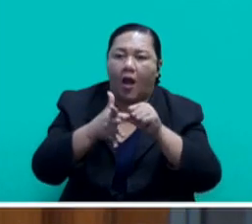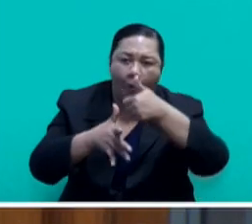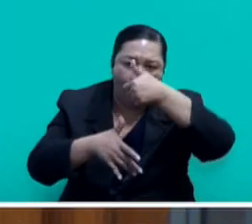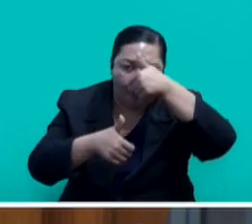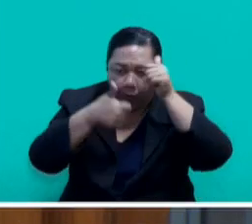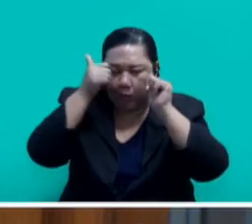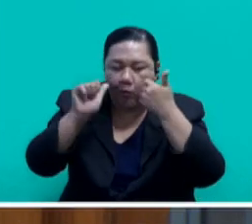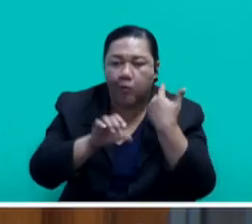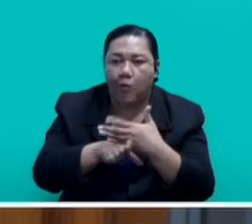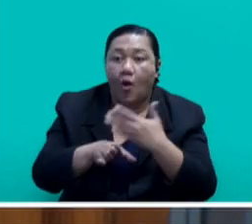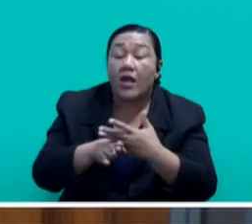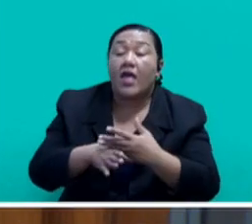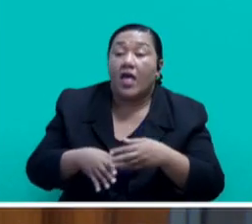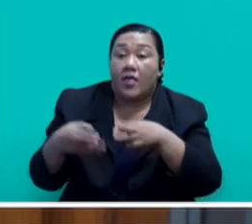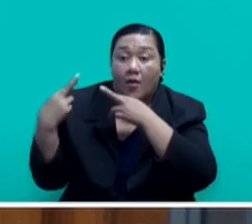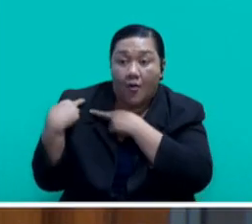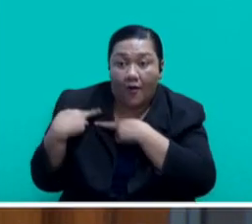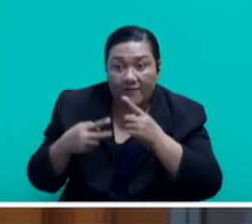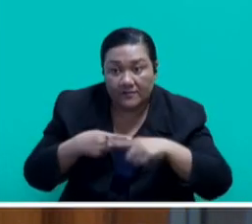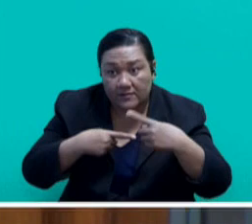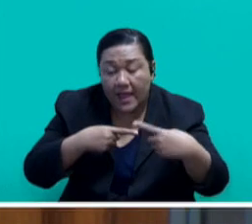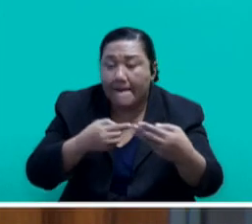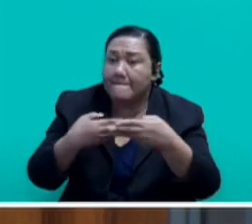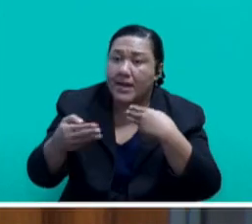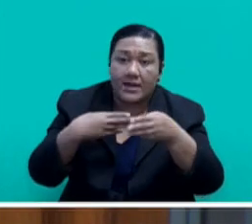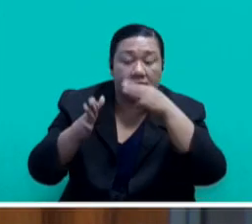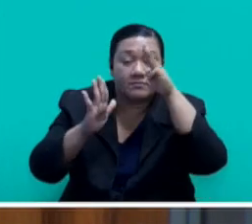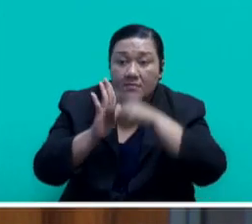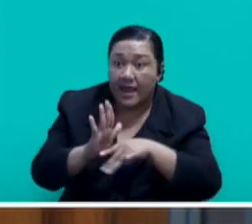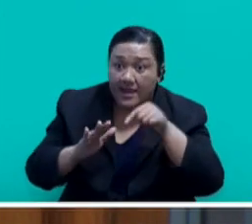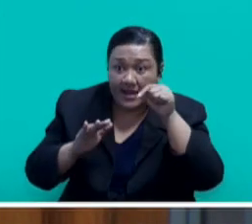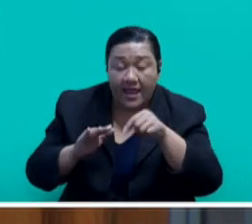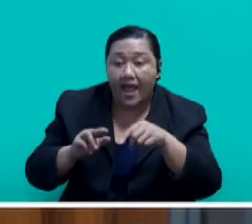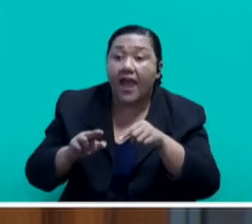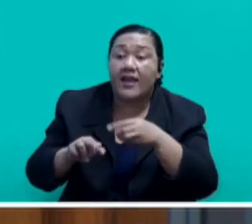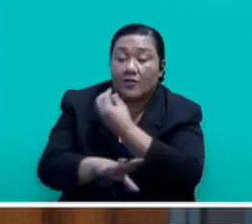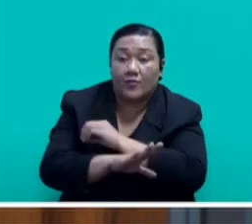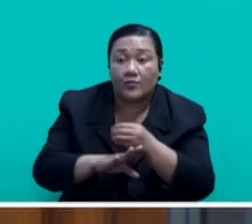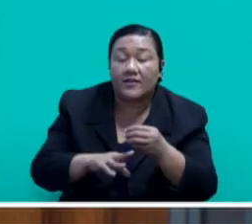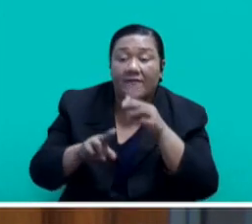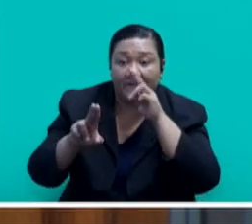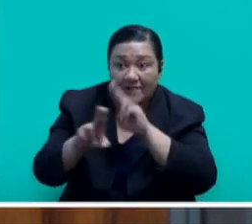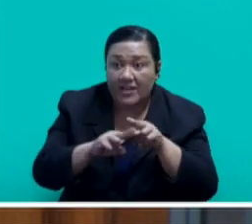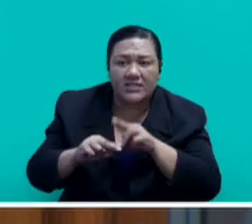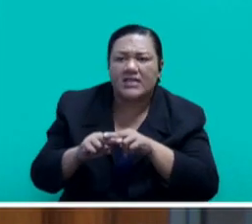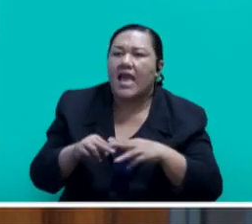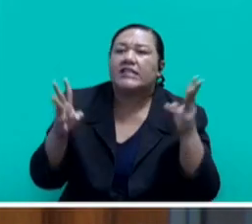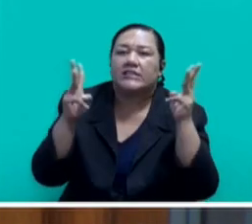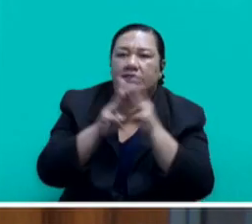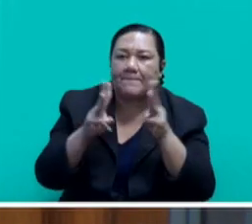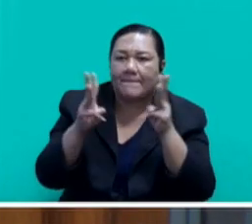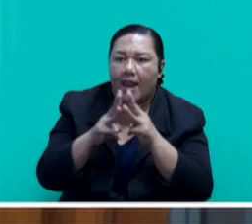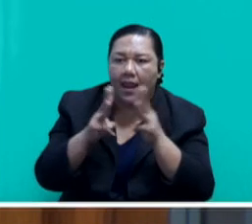of sustaining, managing, and protecting fisheries in Fiji has tripled. Due to the increasing effect of